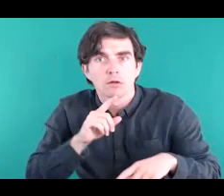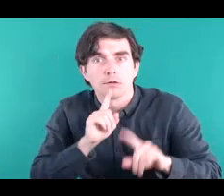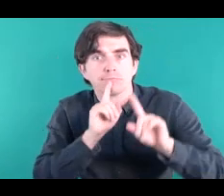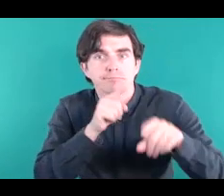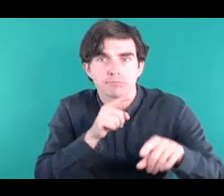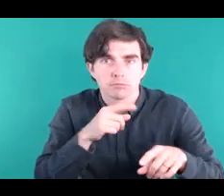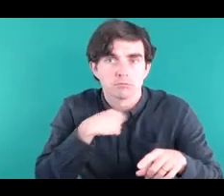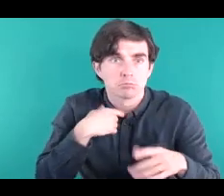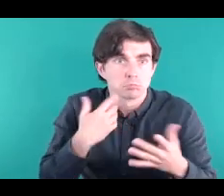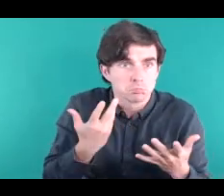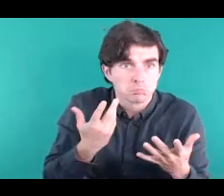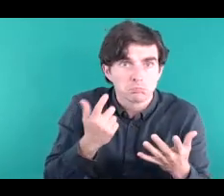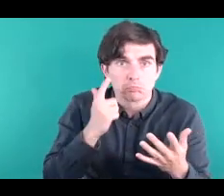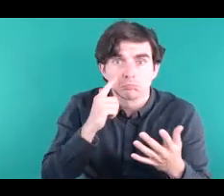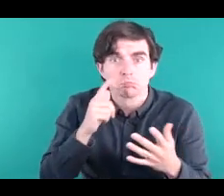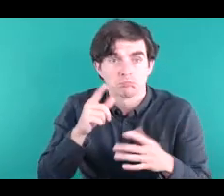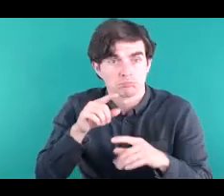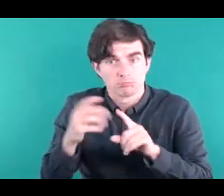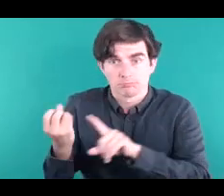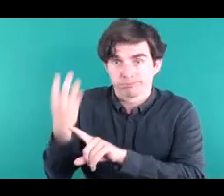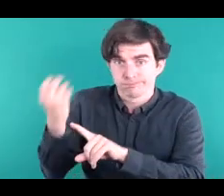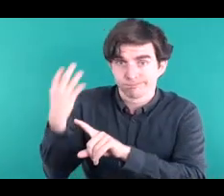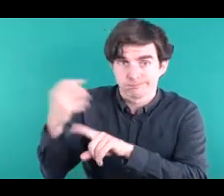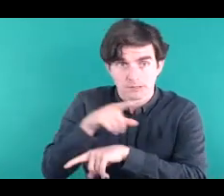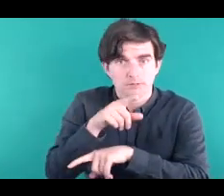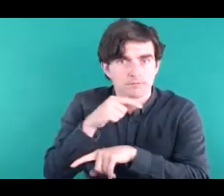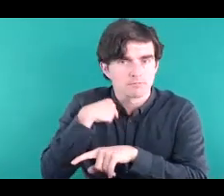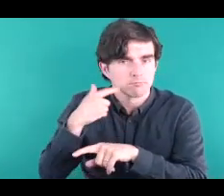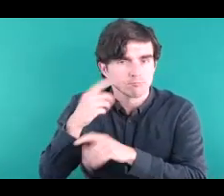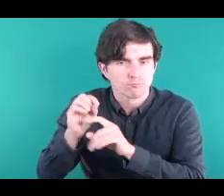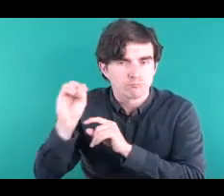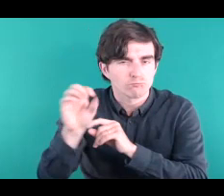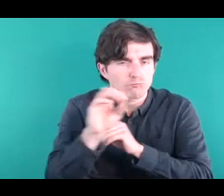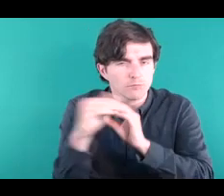Don't hesitate to contact any of the speakers for